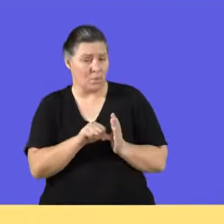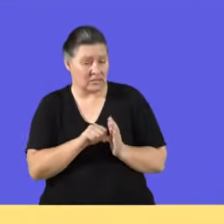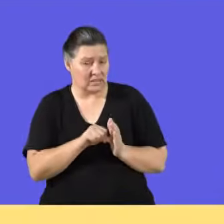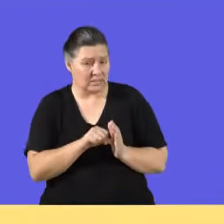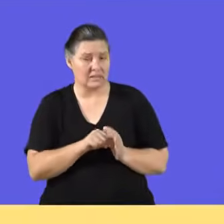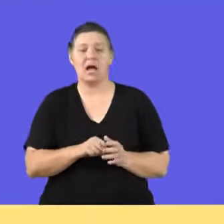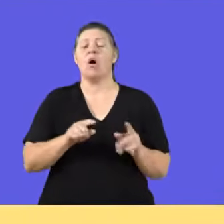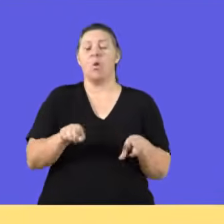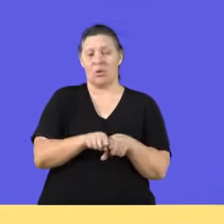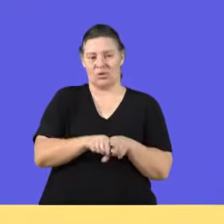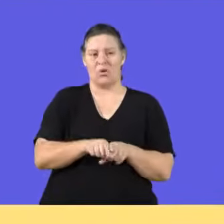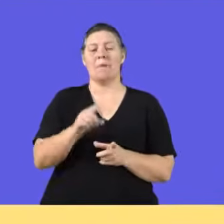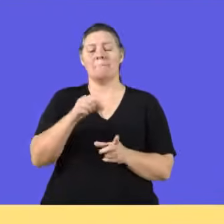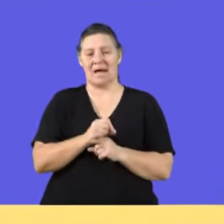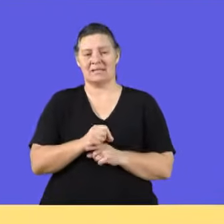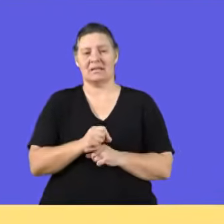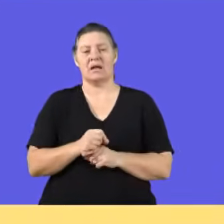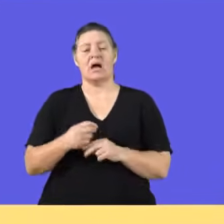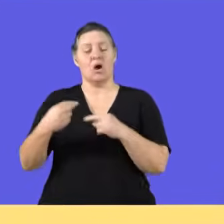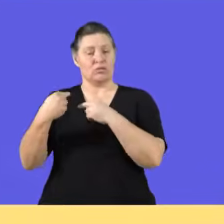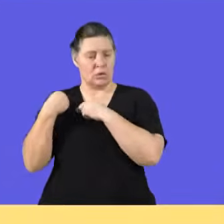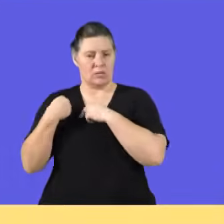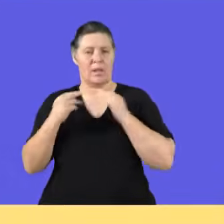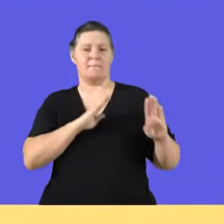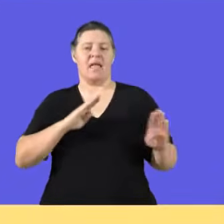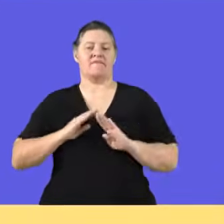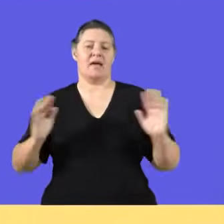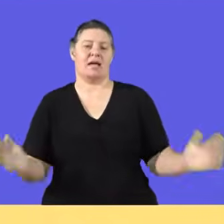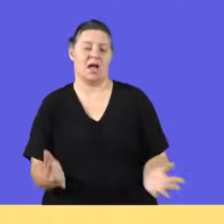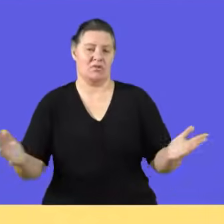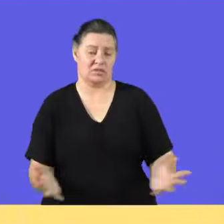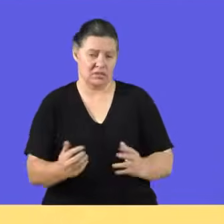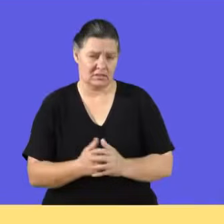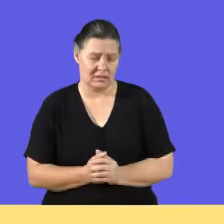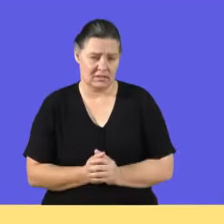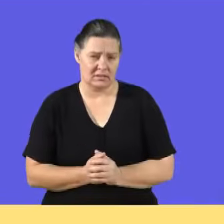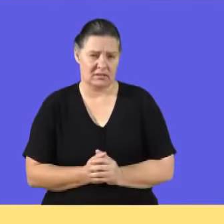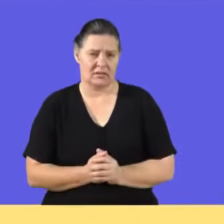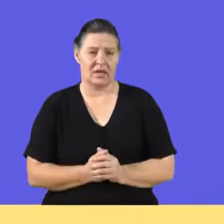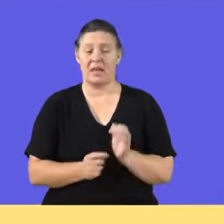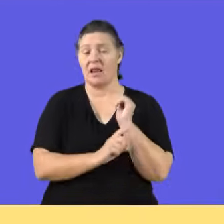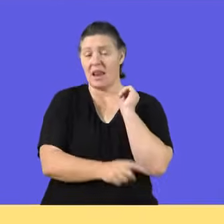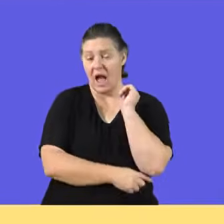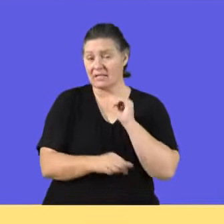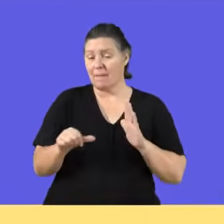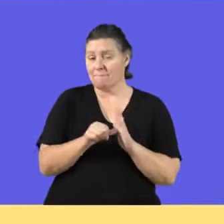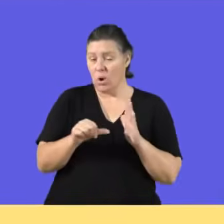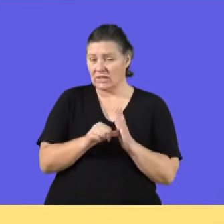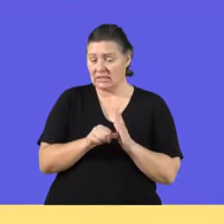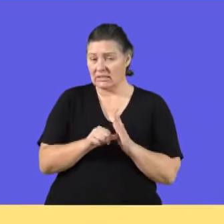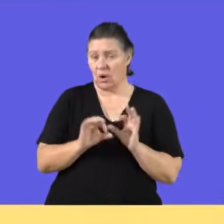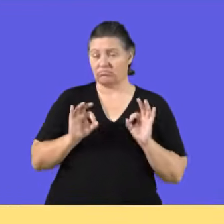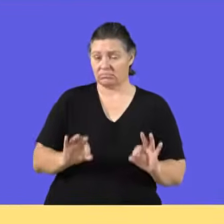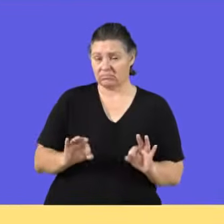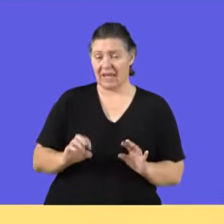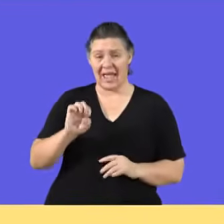four. Why is it important to have good ethics? To encourage responsible behavior. And then lastly, the